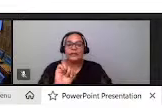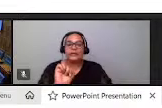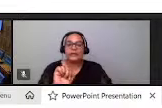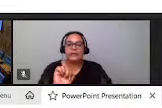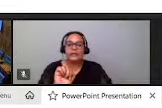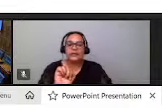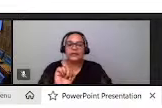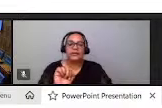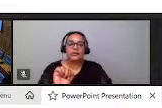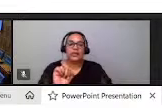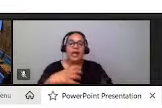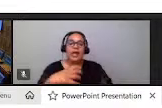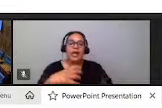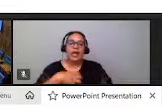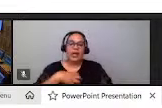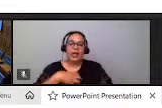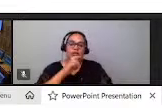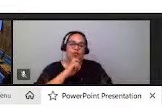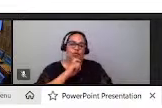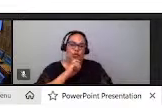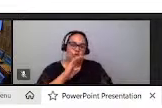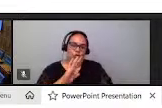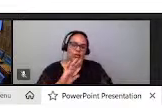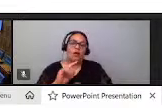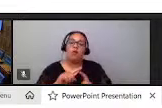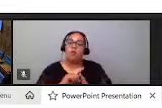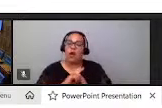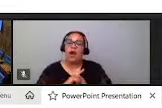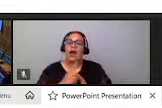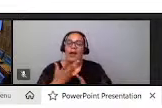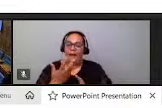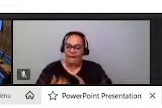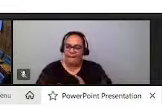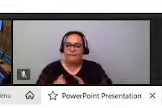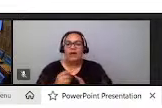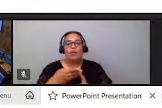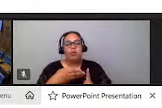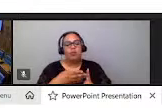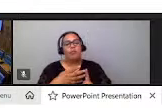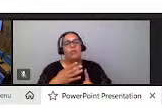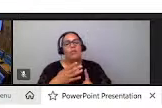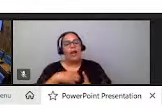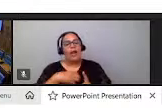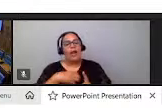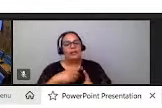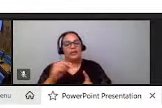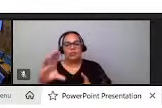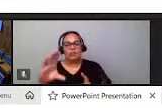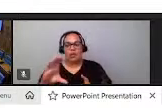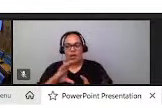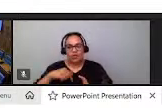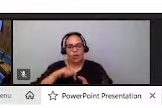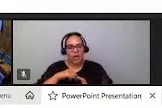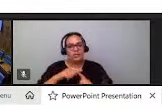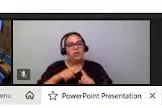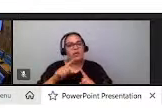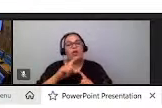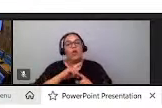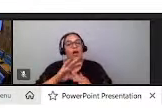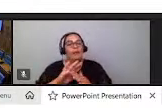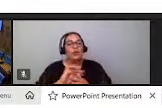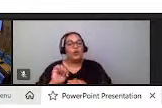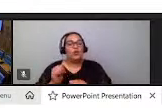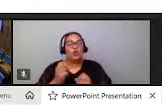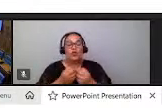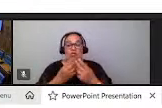the asset utilization uh because we do have assets that are already allocated to us but because of the